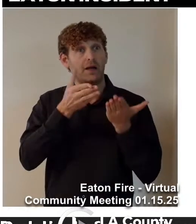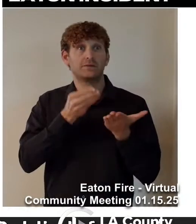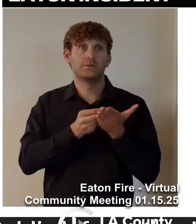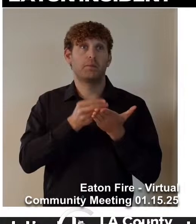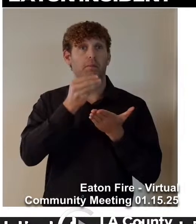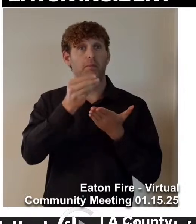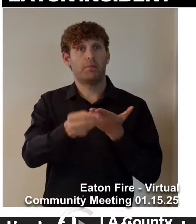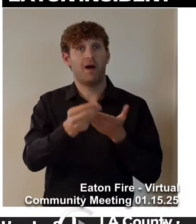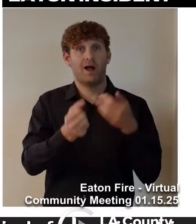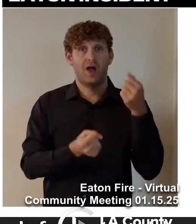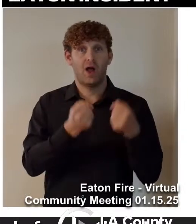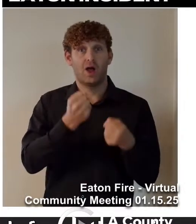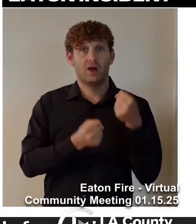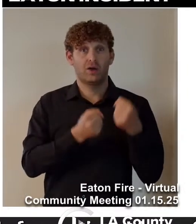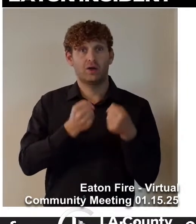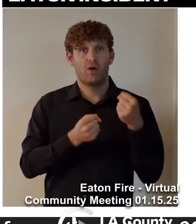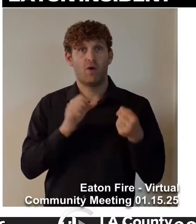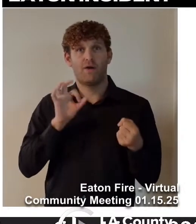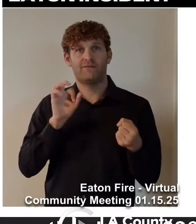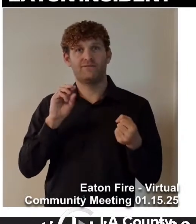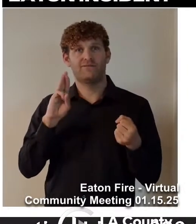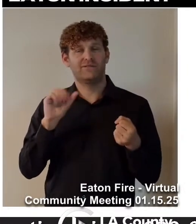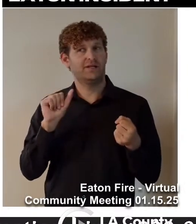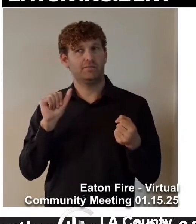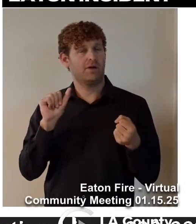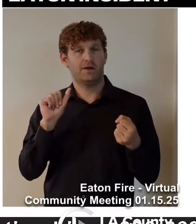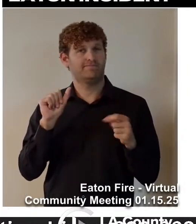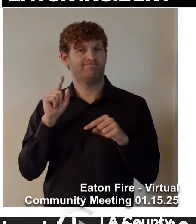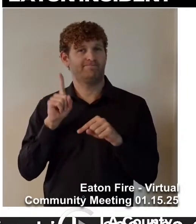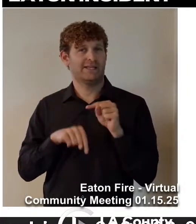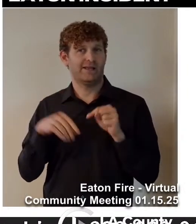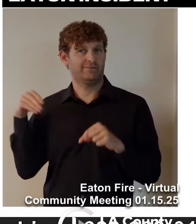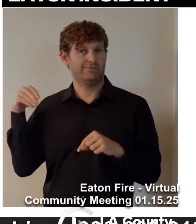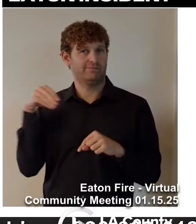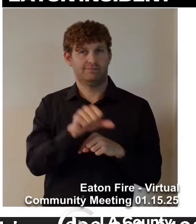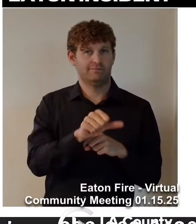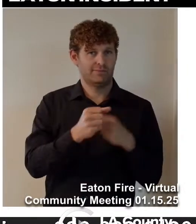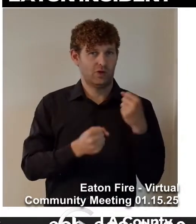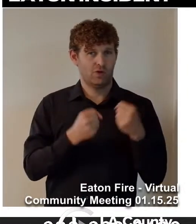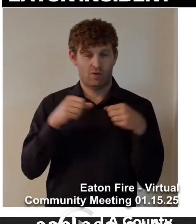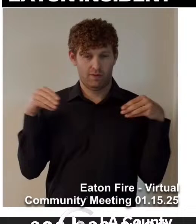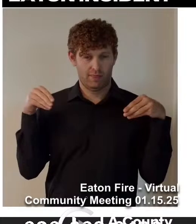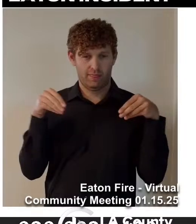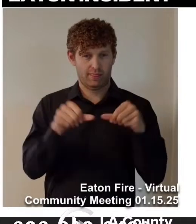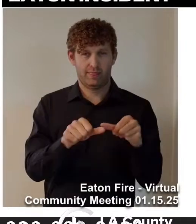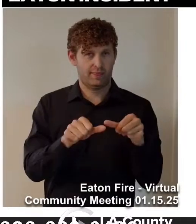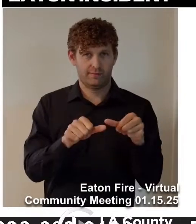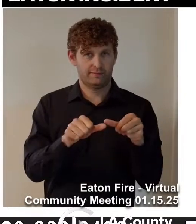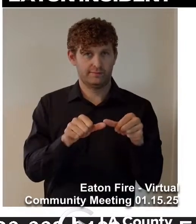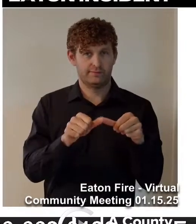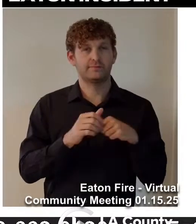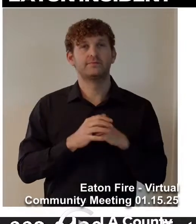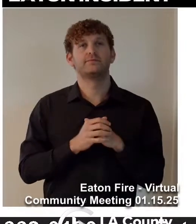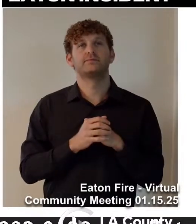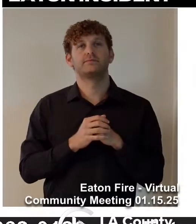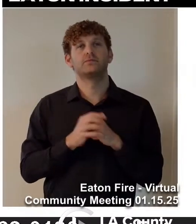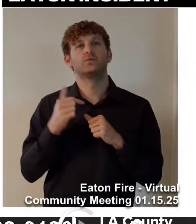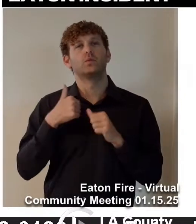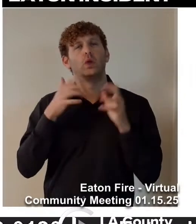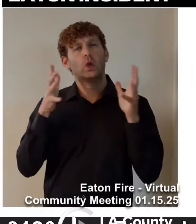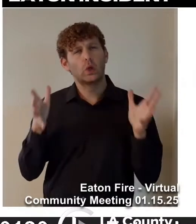then FEMA cannot pay for a vehicle because that money came from a different source, okay? So we encourage people to just